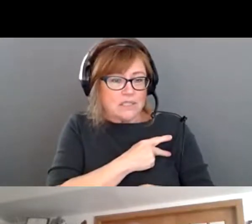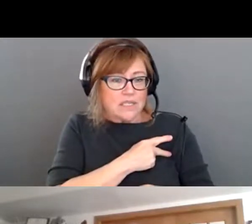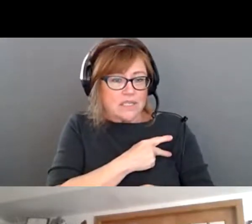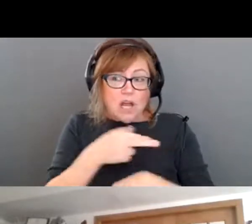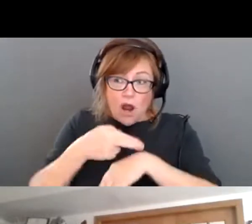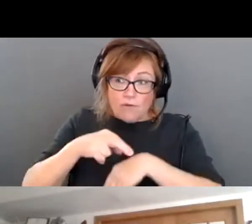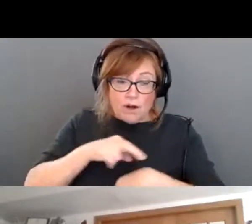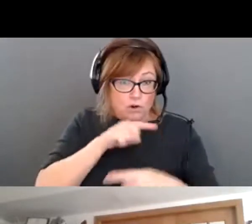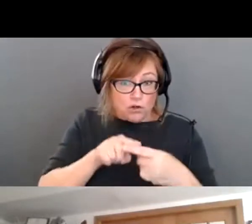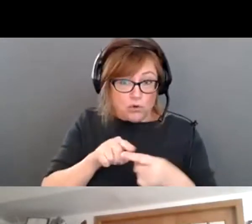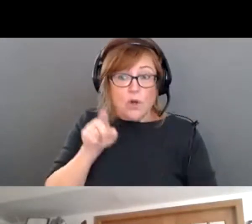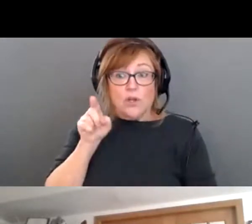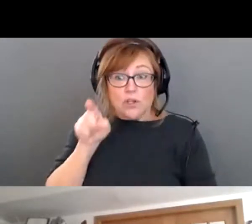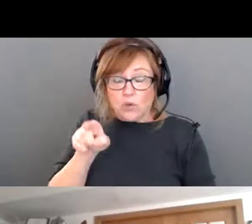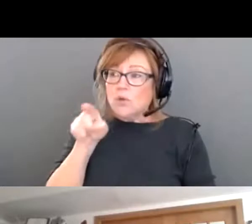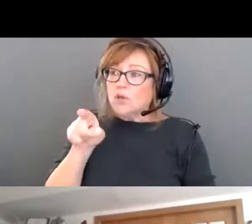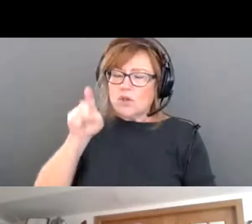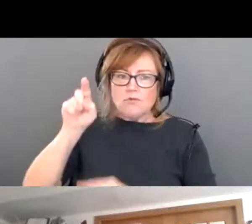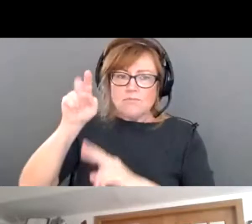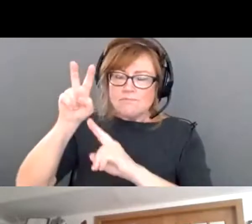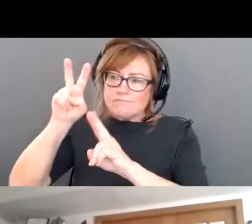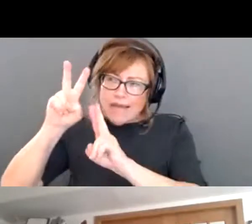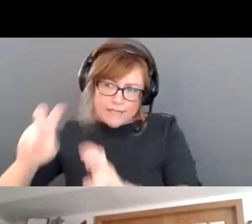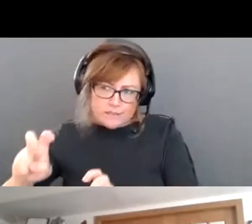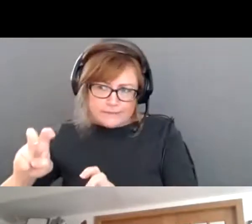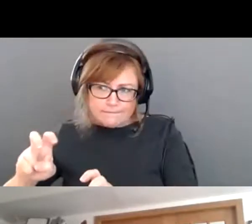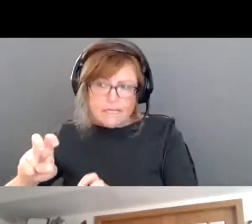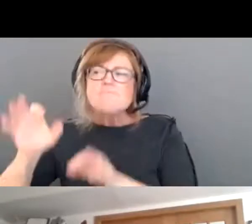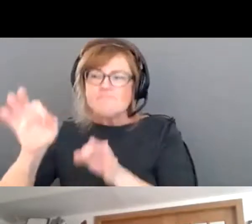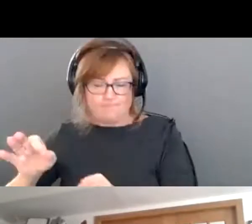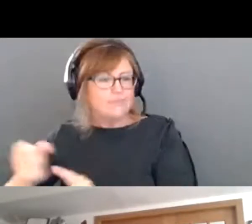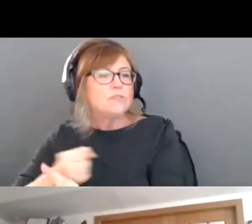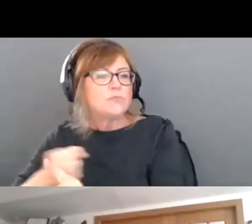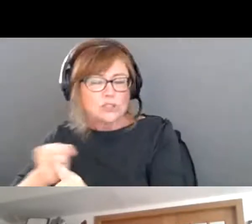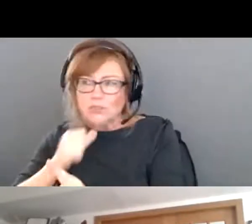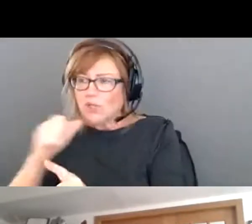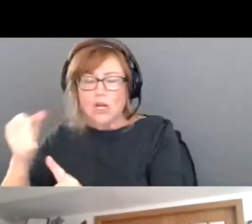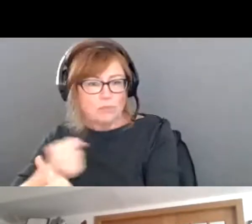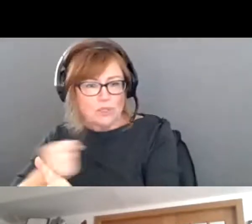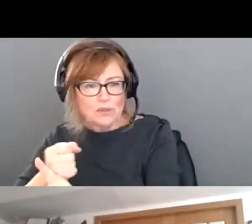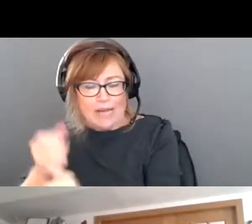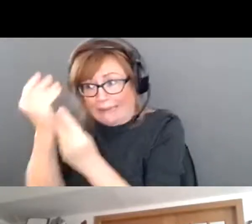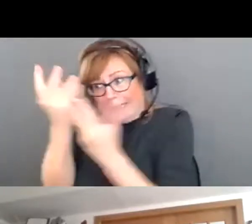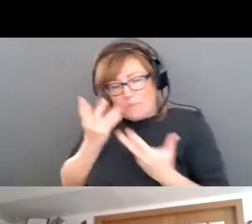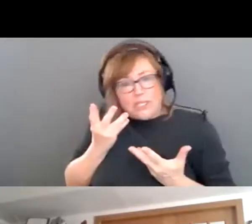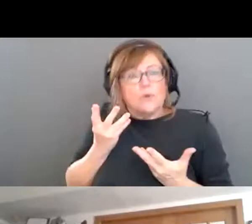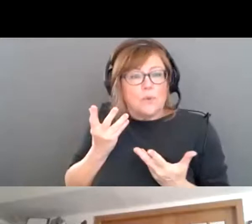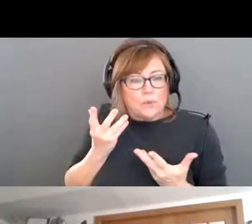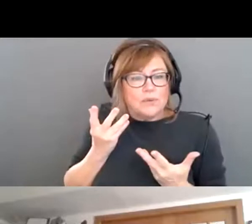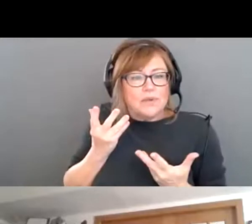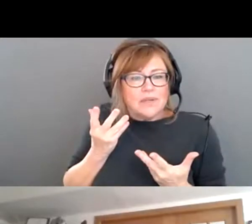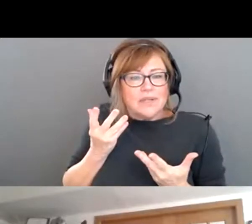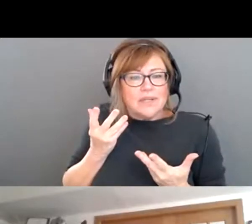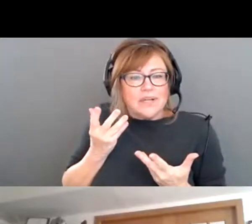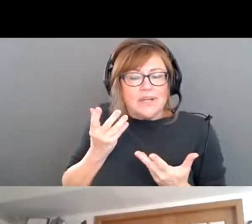you investigate and determine abuse or non-abuse, then surely I should be getting that information back. And that